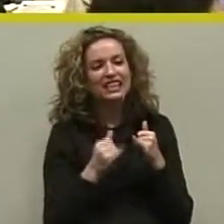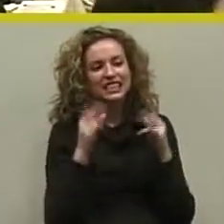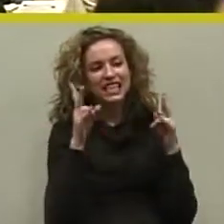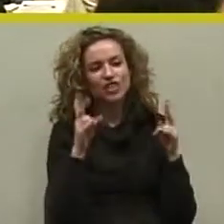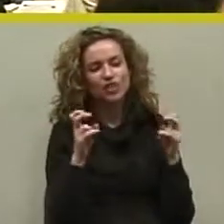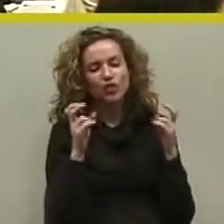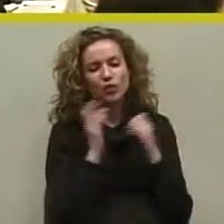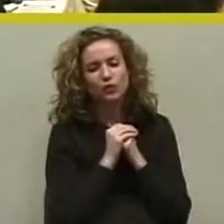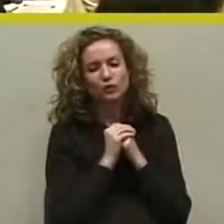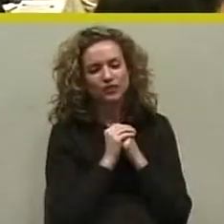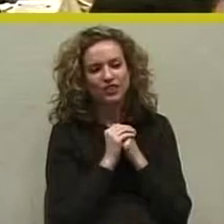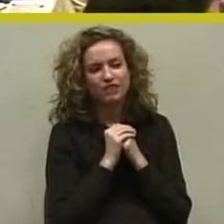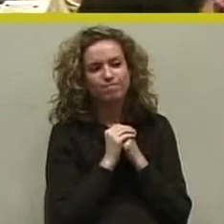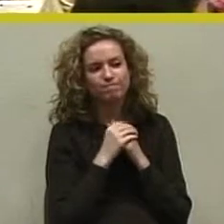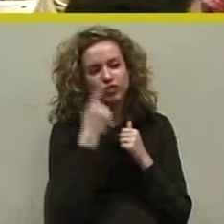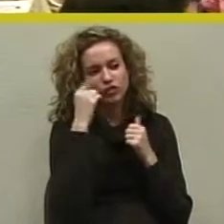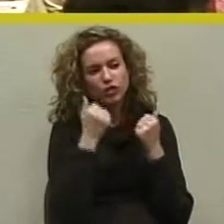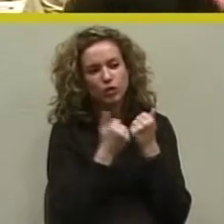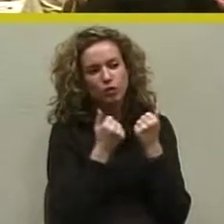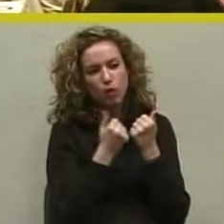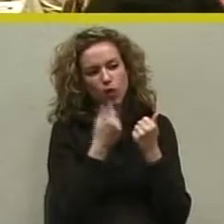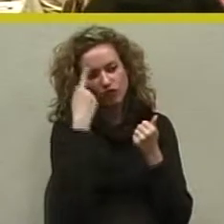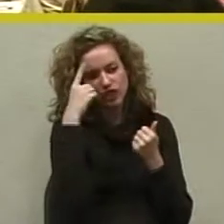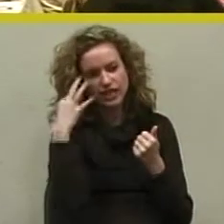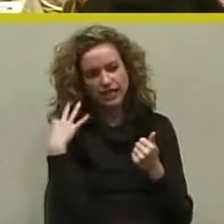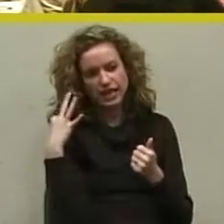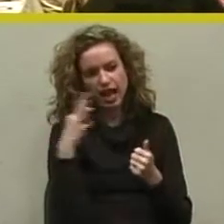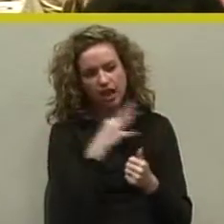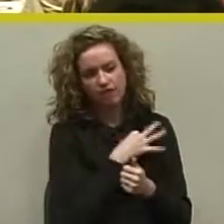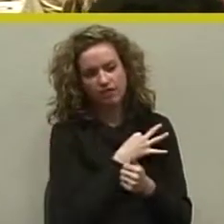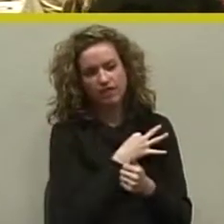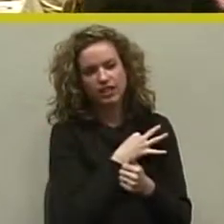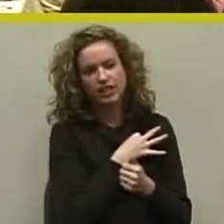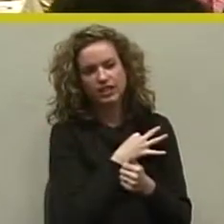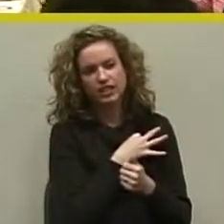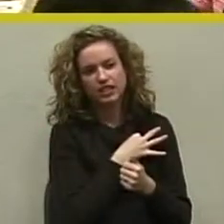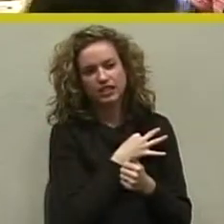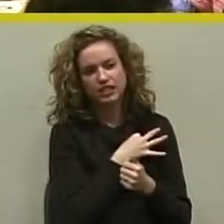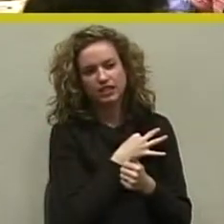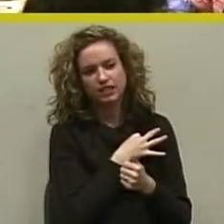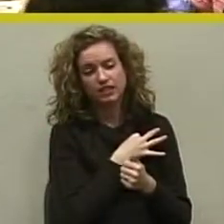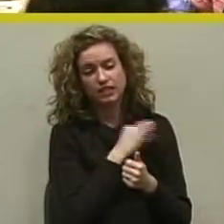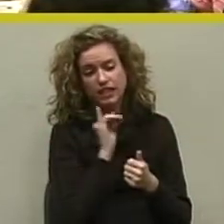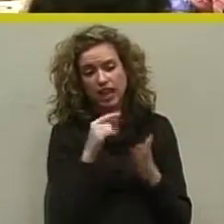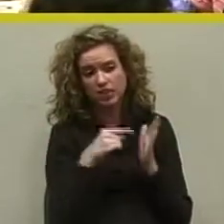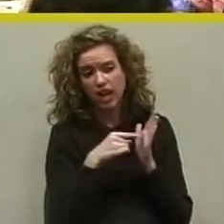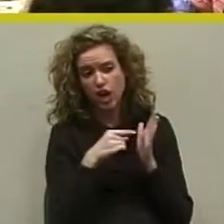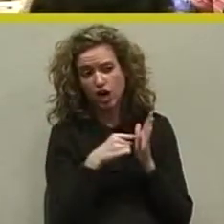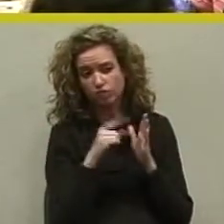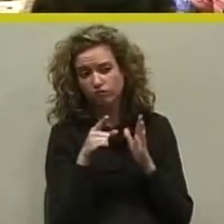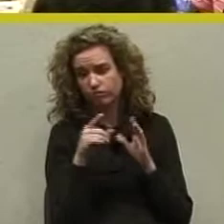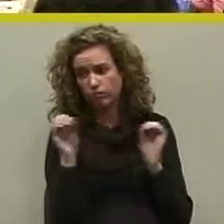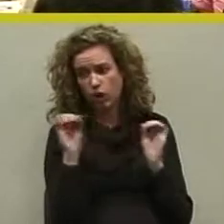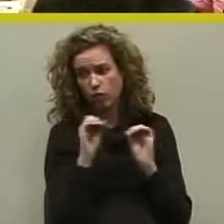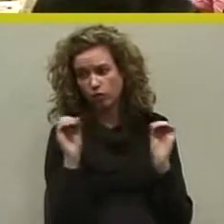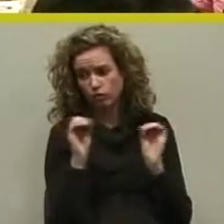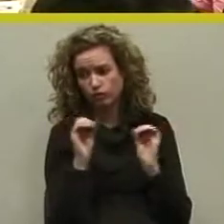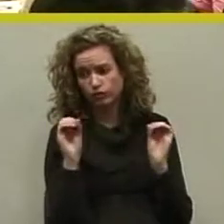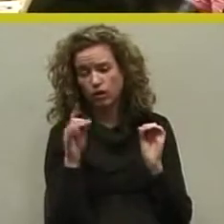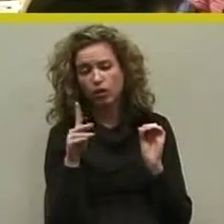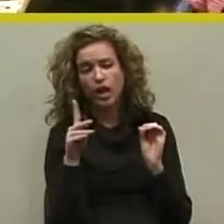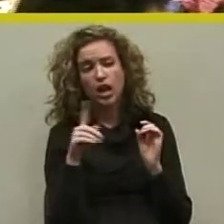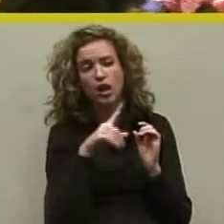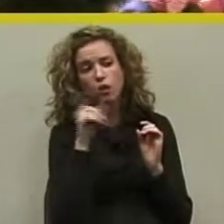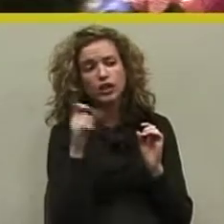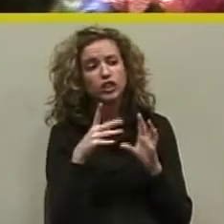of support for the staff? Is that talked about in here? No. Okay. All right.